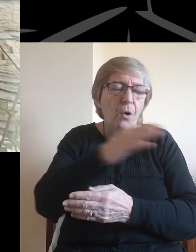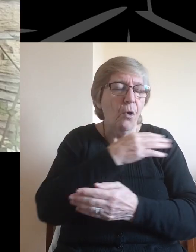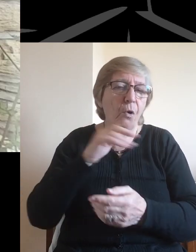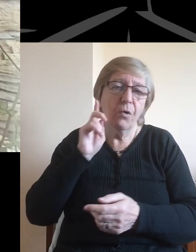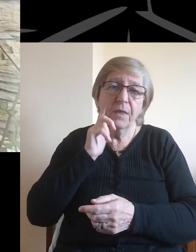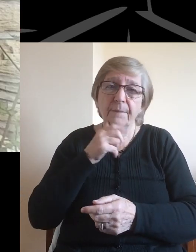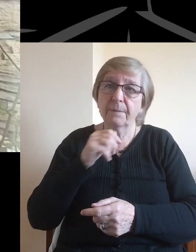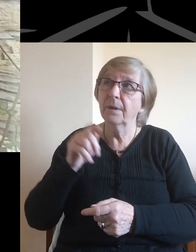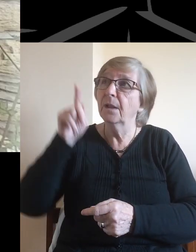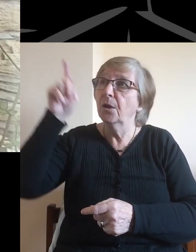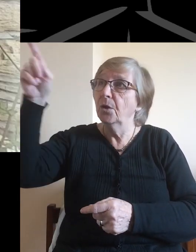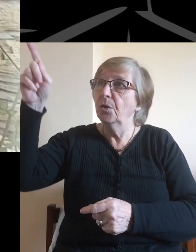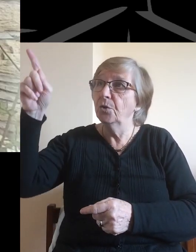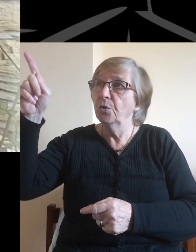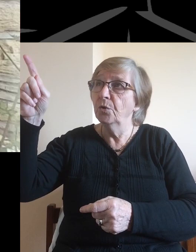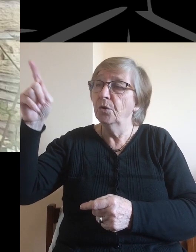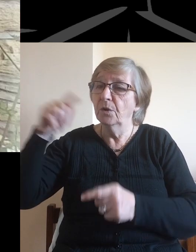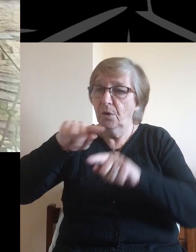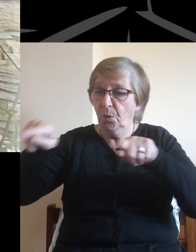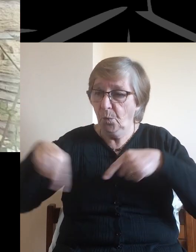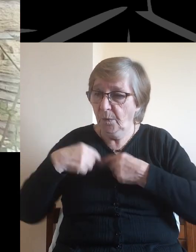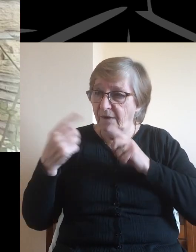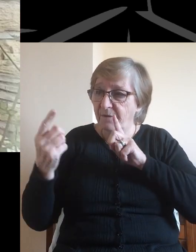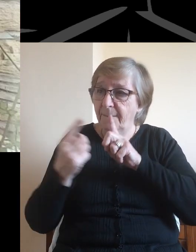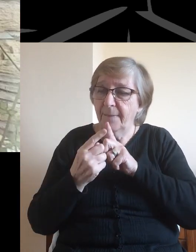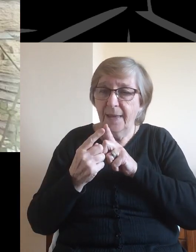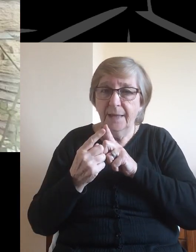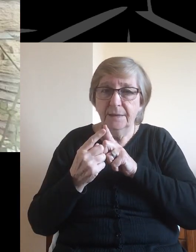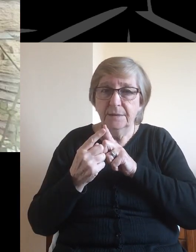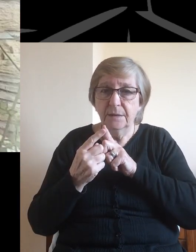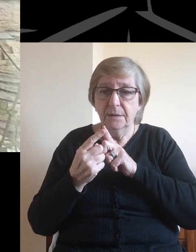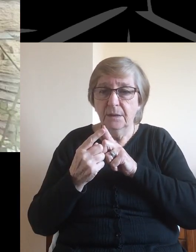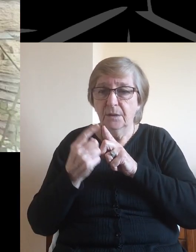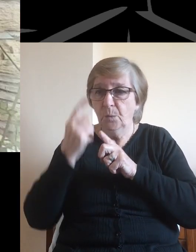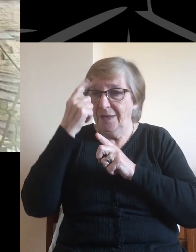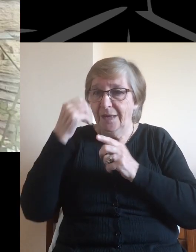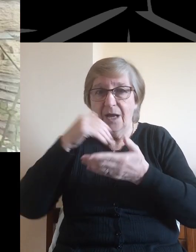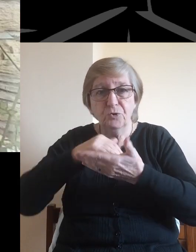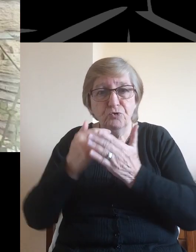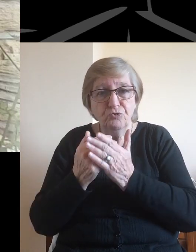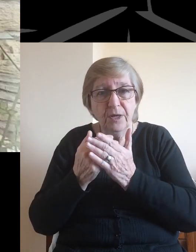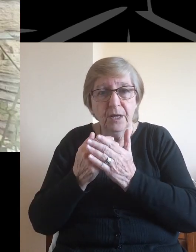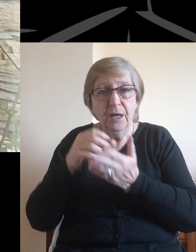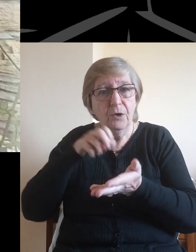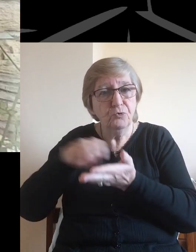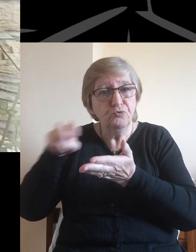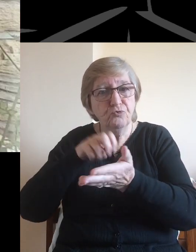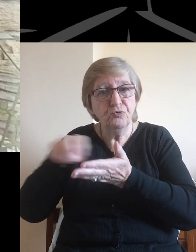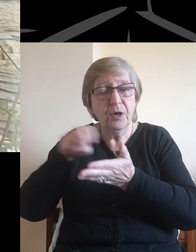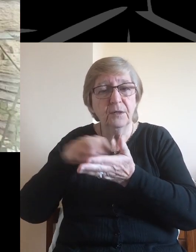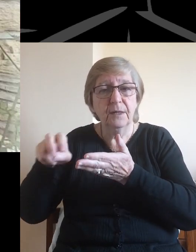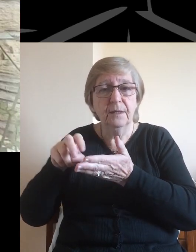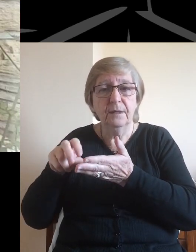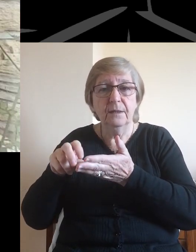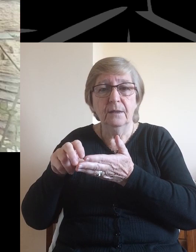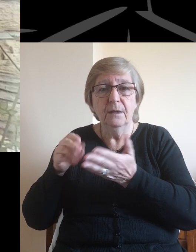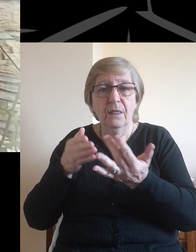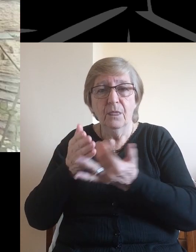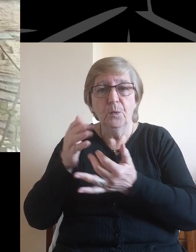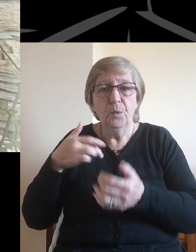We are thankful for all the people who you have put across our path and with whom we have shared some of our